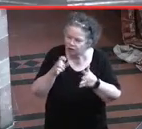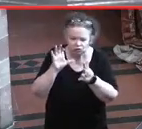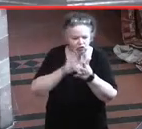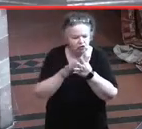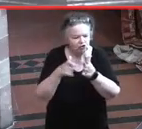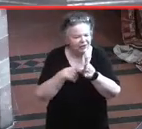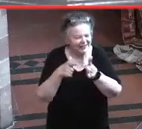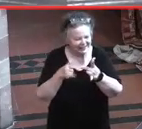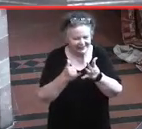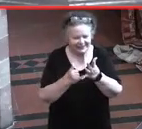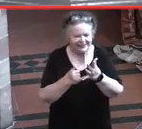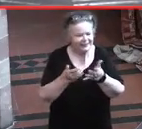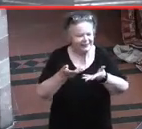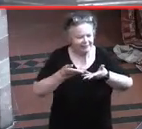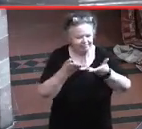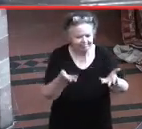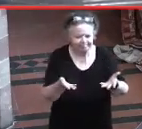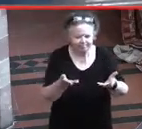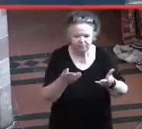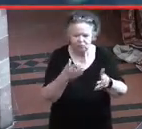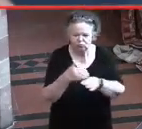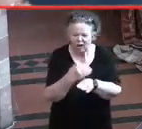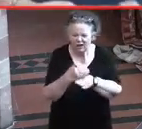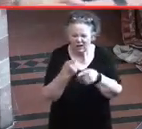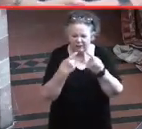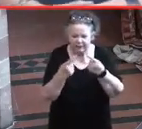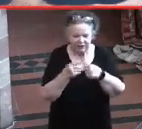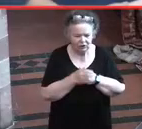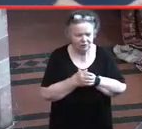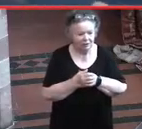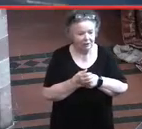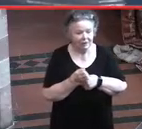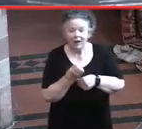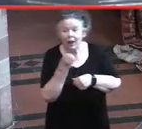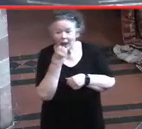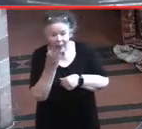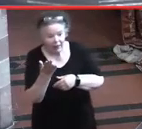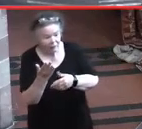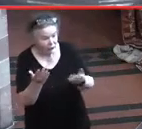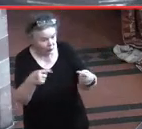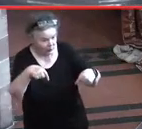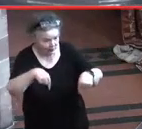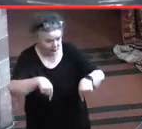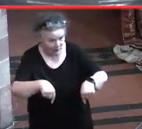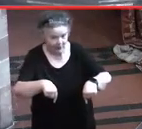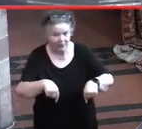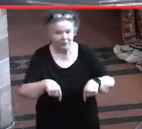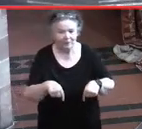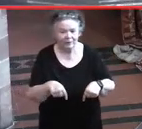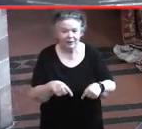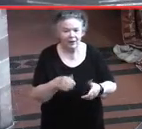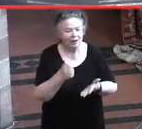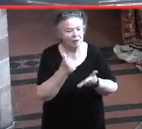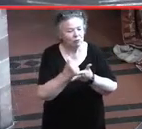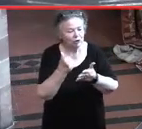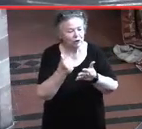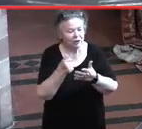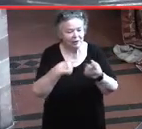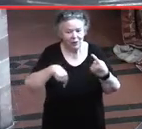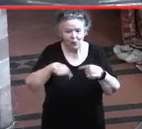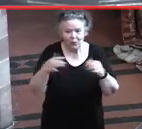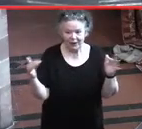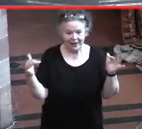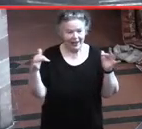some practical information. Chris, thank you. It's lovely to welcome you to St. Andrew's, and so good to be together. It feels a